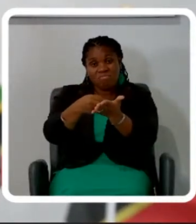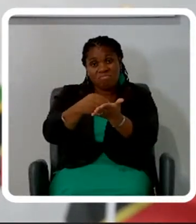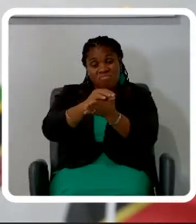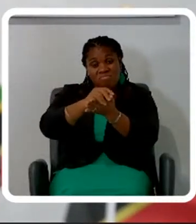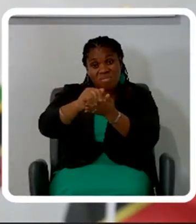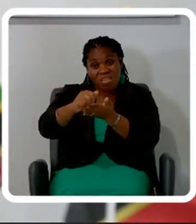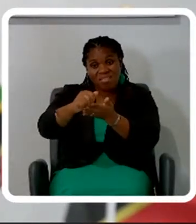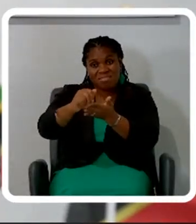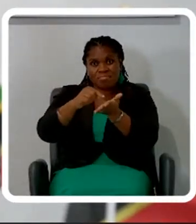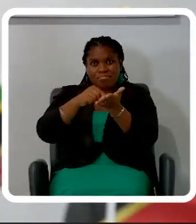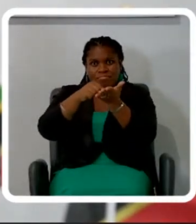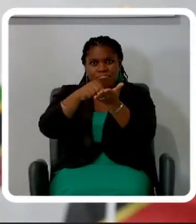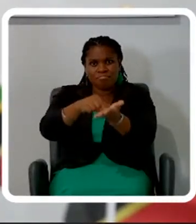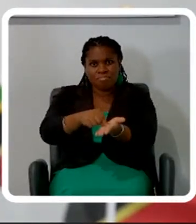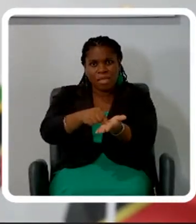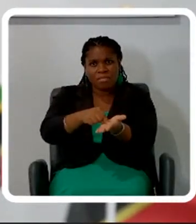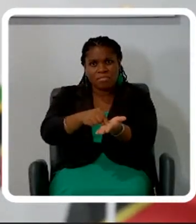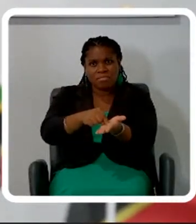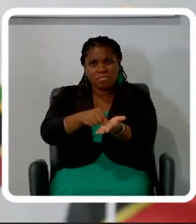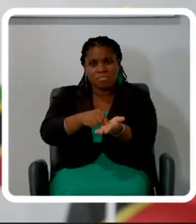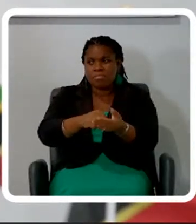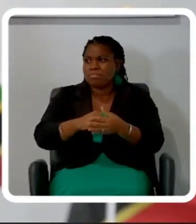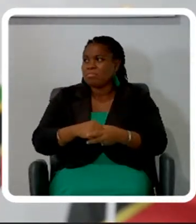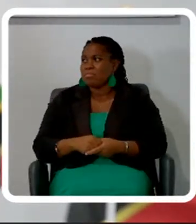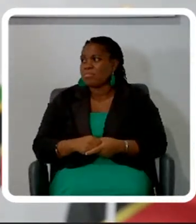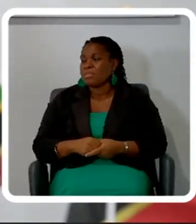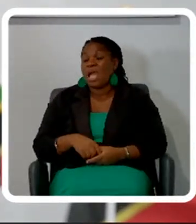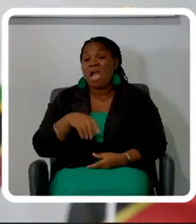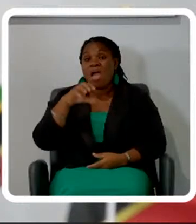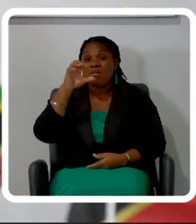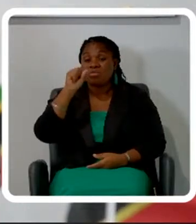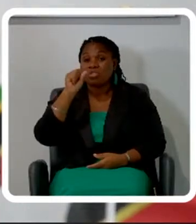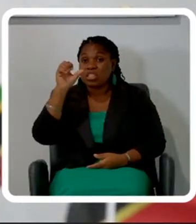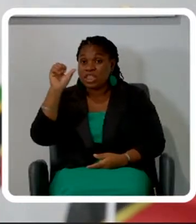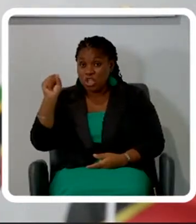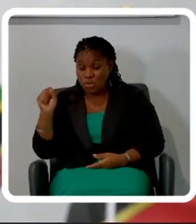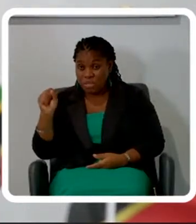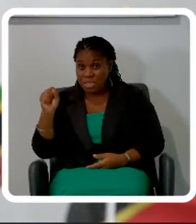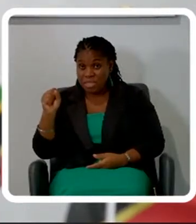As a matter of fact, that hurt the Social Security, which we have rescued,